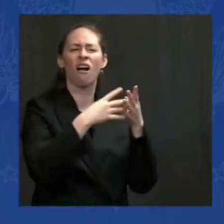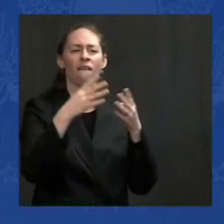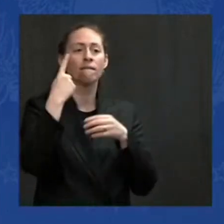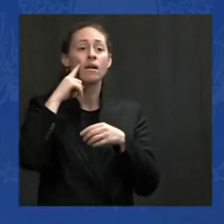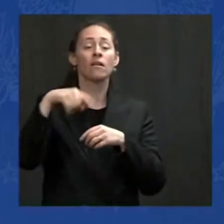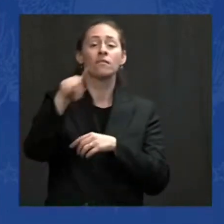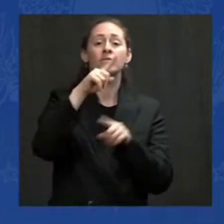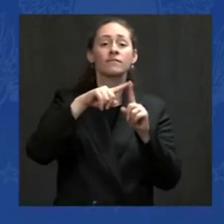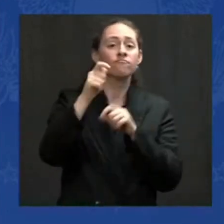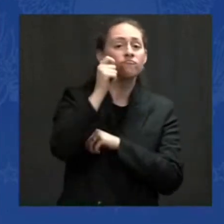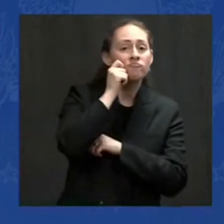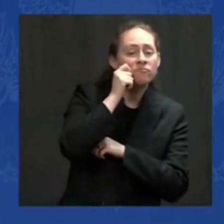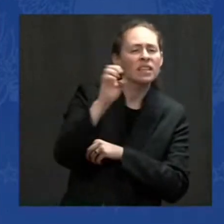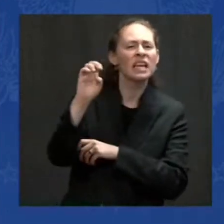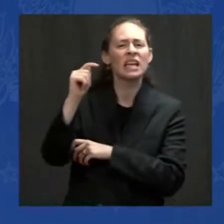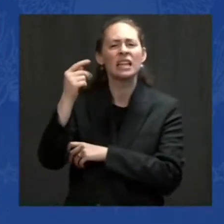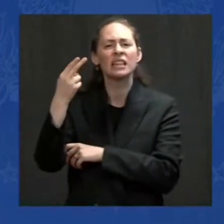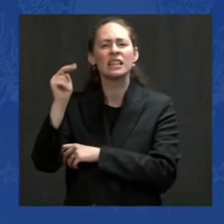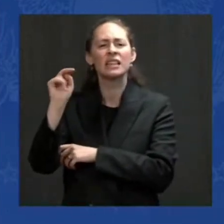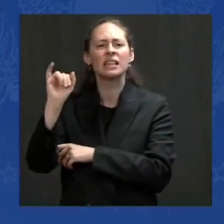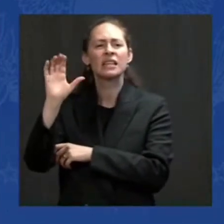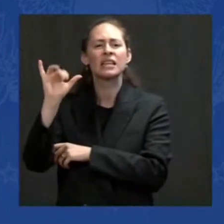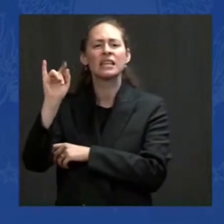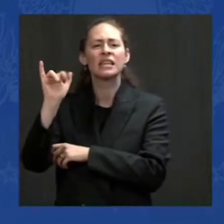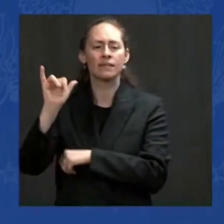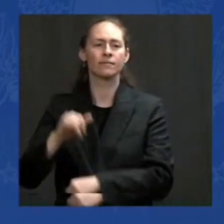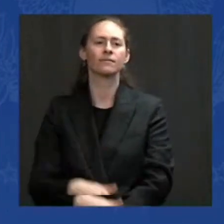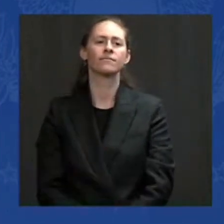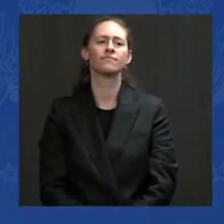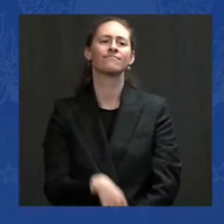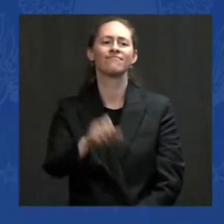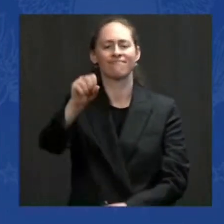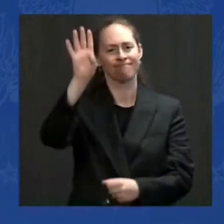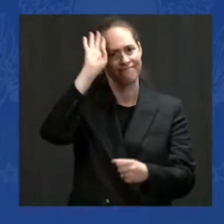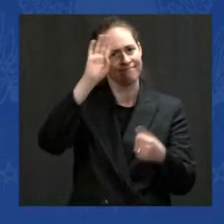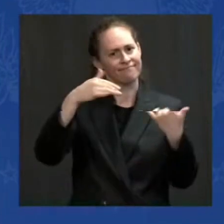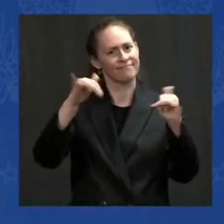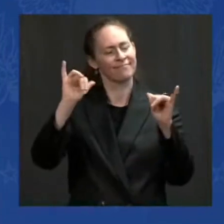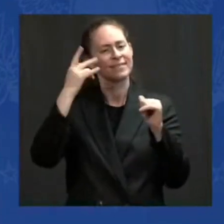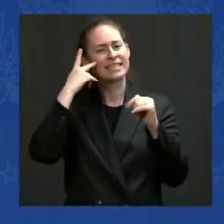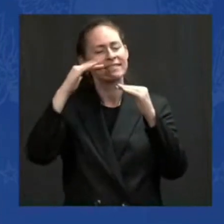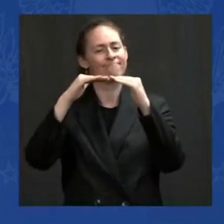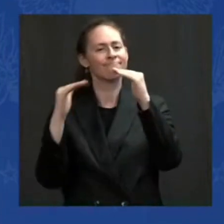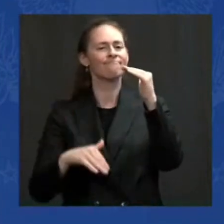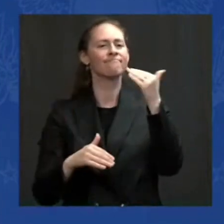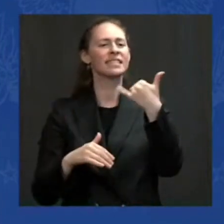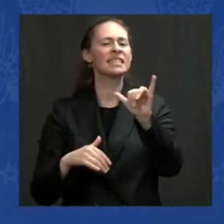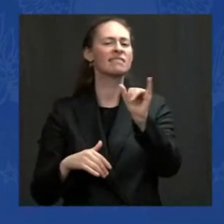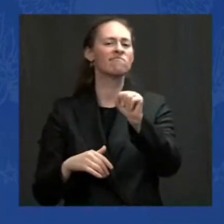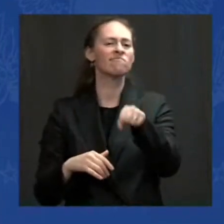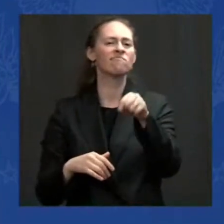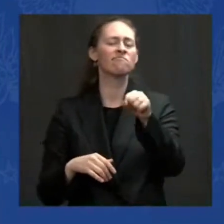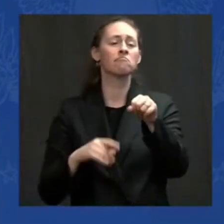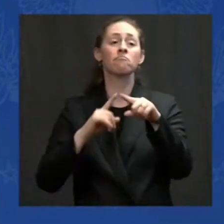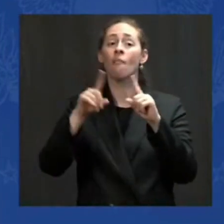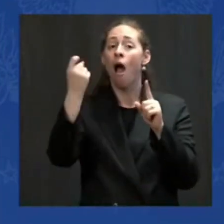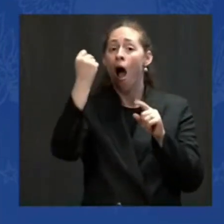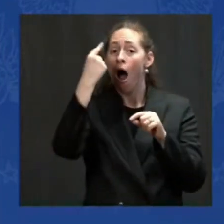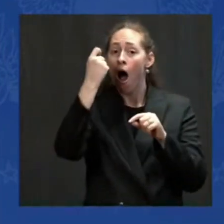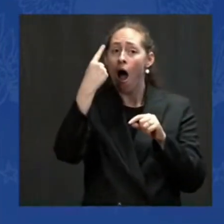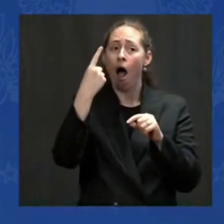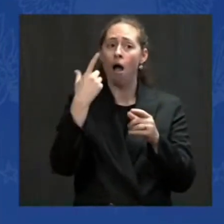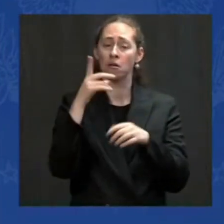course, we have to acknowledge there are still notable data gaps and some caveats remain, but still the data indicate the majority